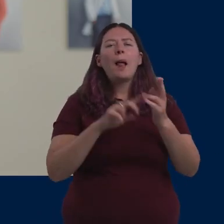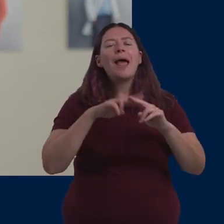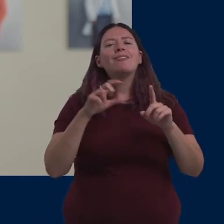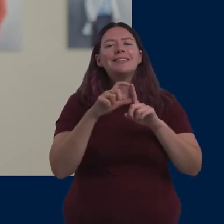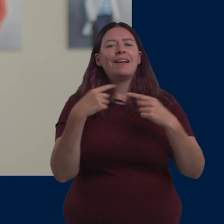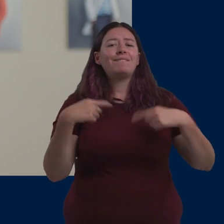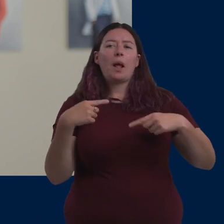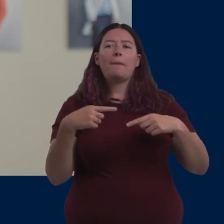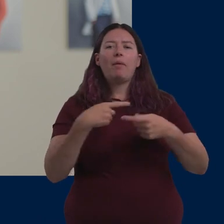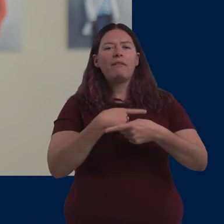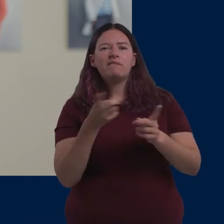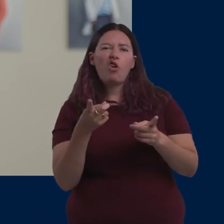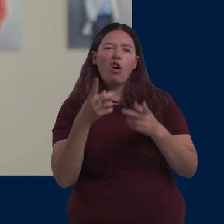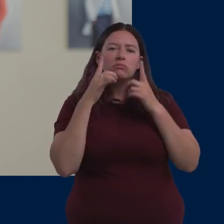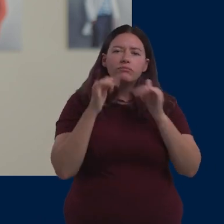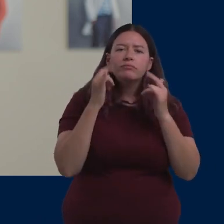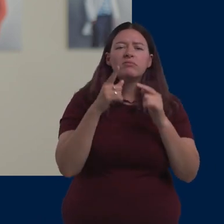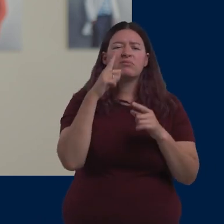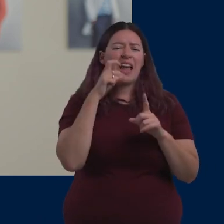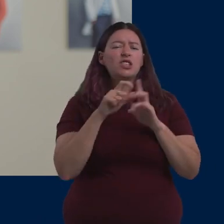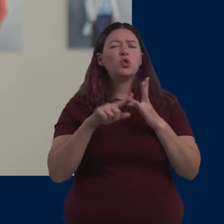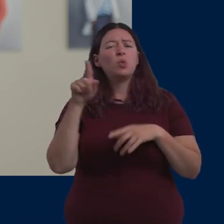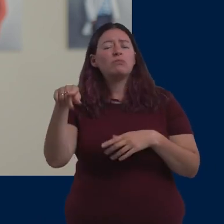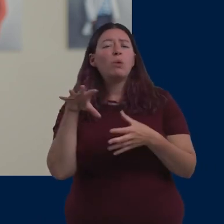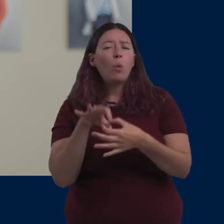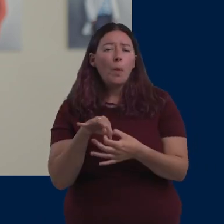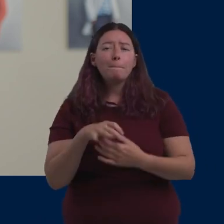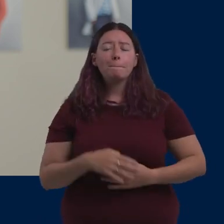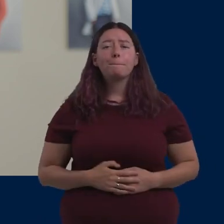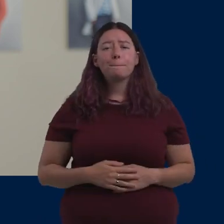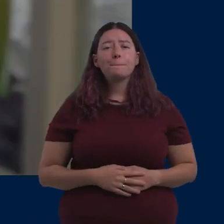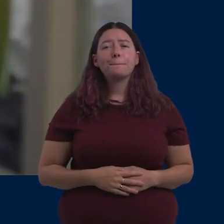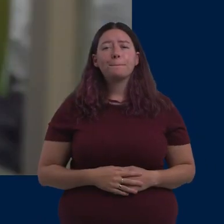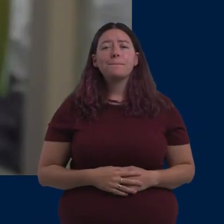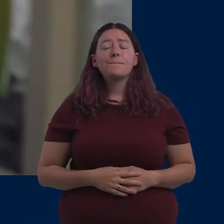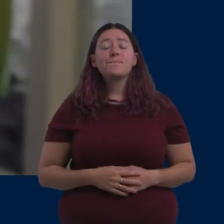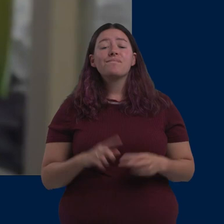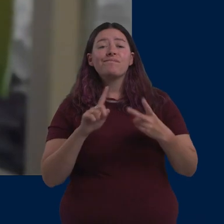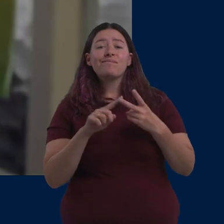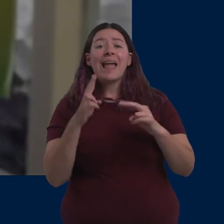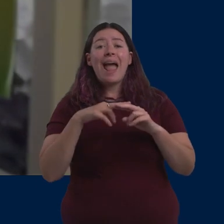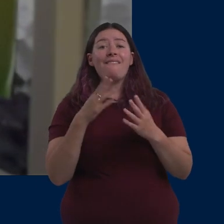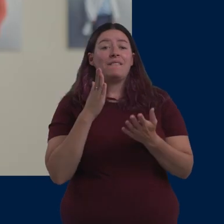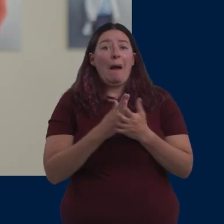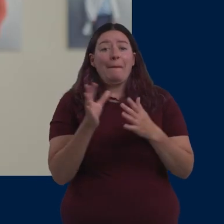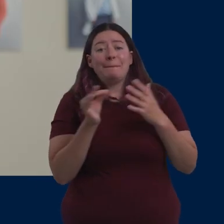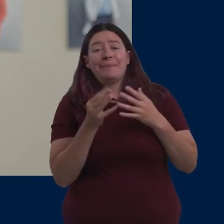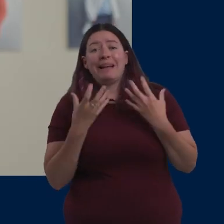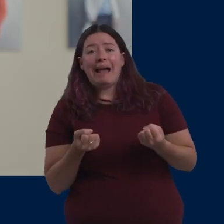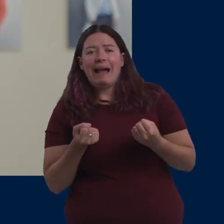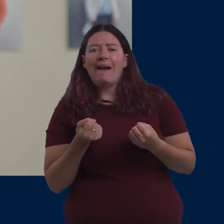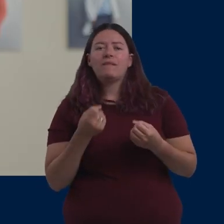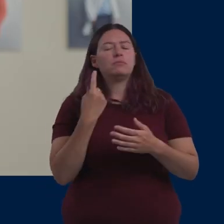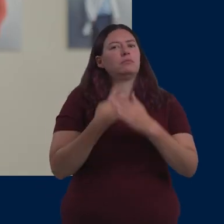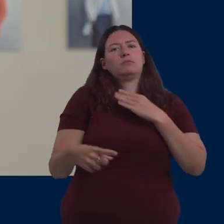are also available for asymptomatic testing and can be done in your place of residence. Secondly, if you do develop symptoms, you